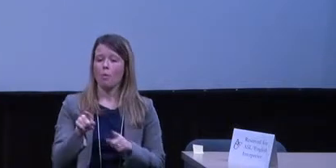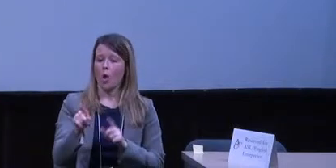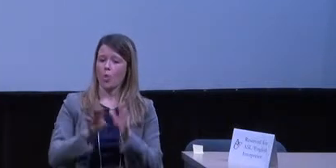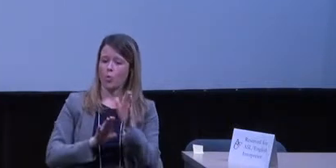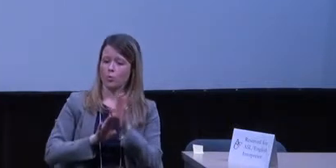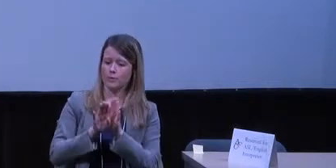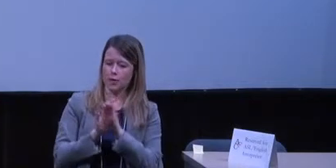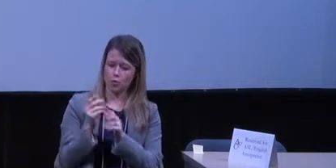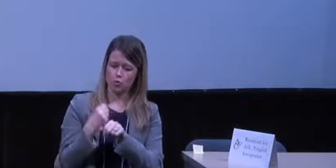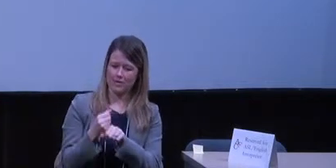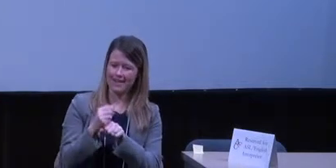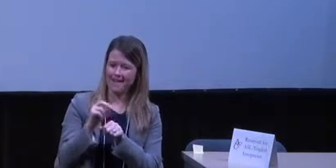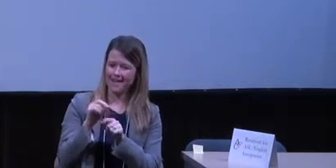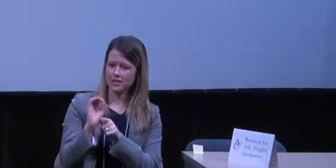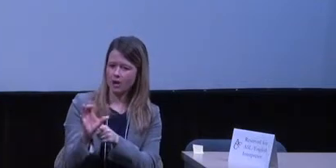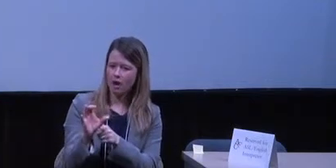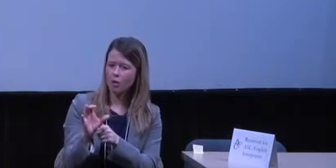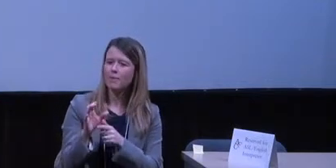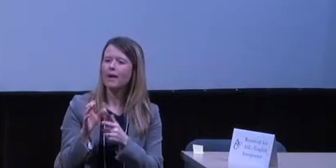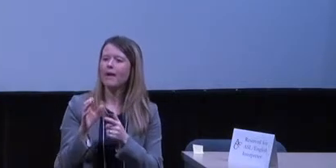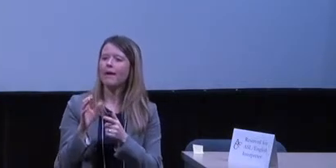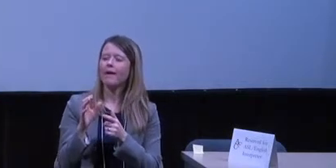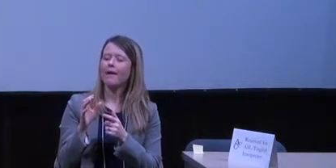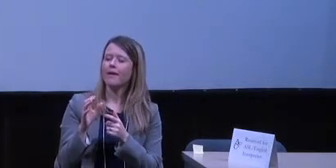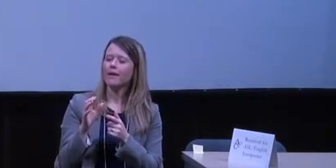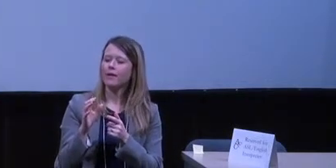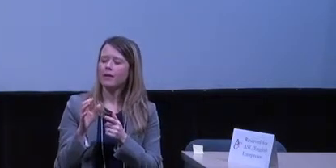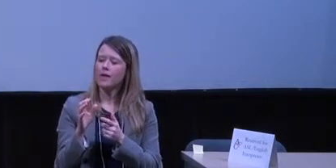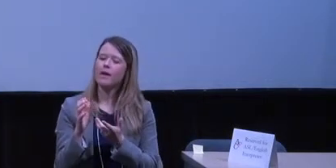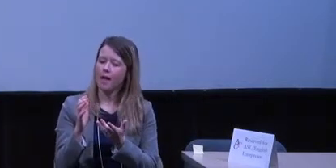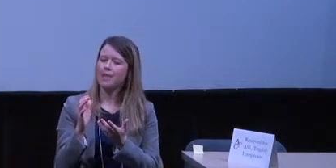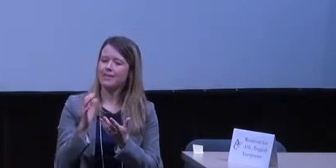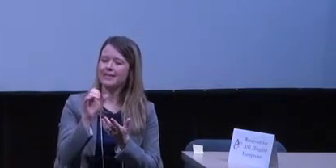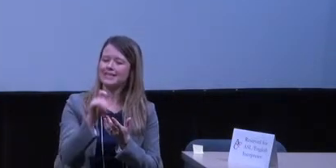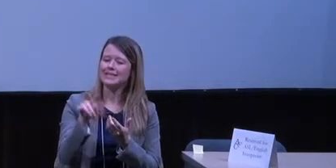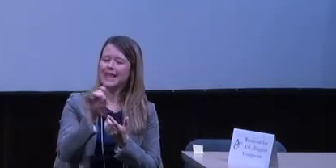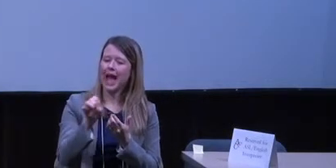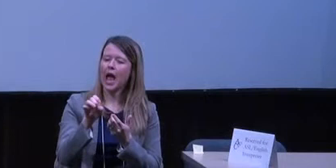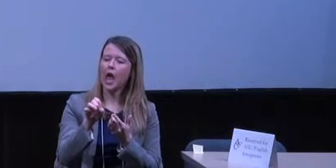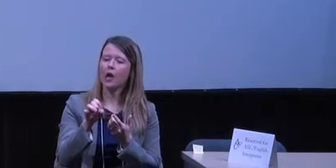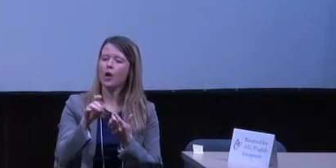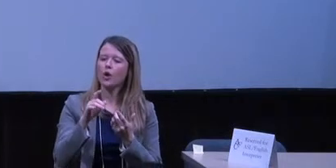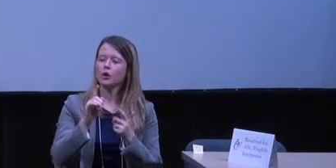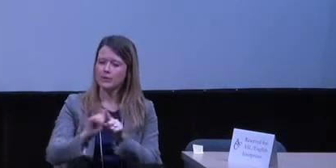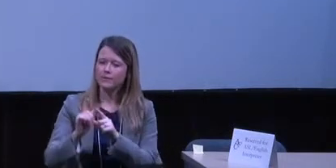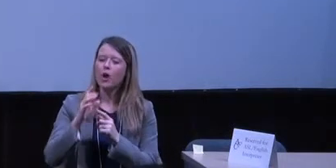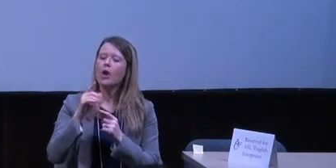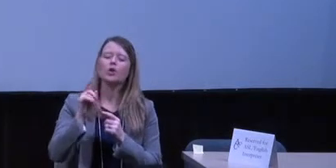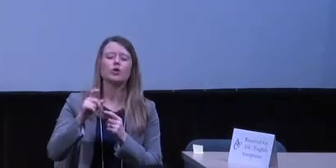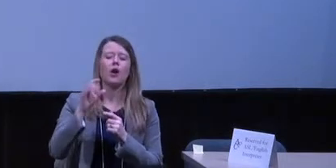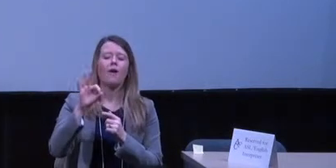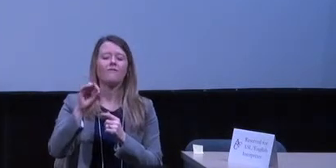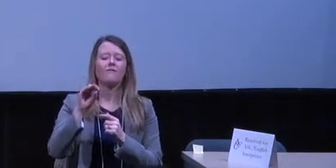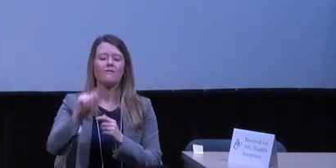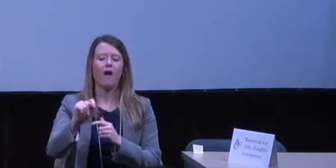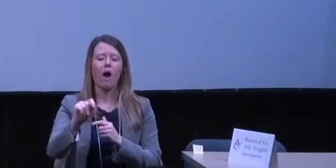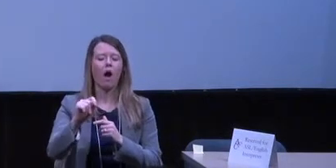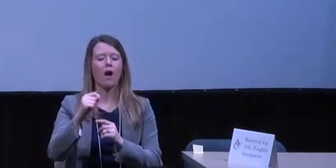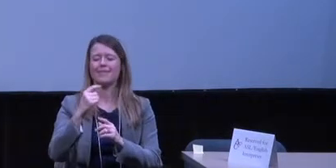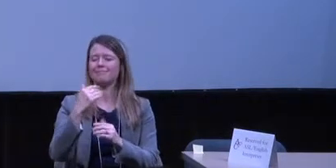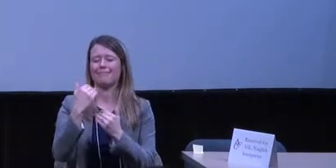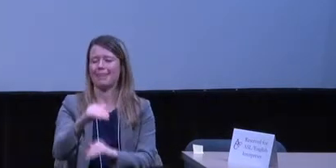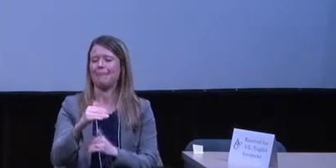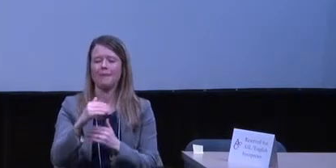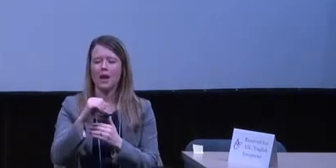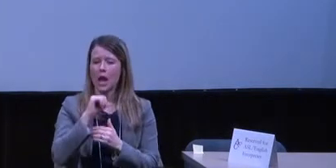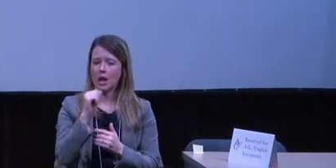documents, different styles, you should keep it to a limited number of fonts. Don't try to get super